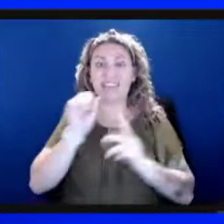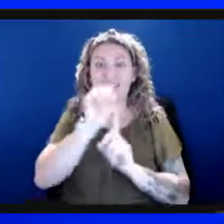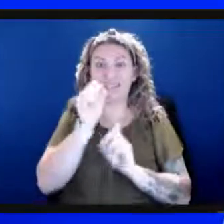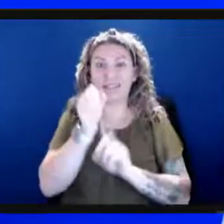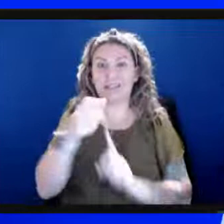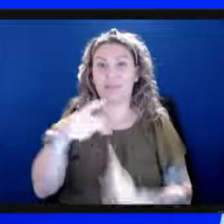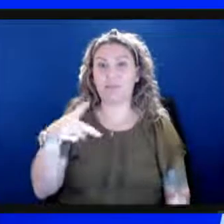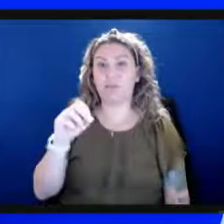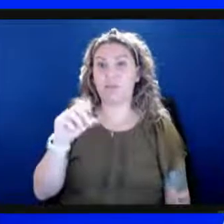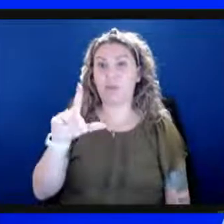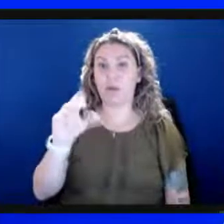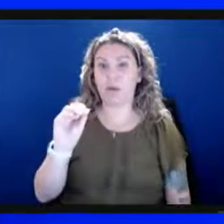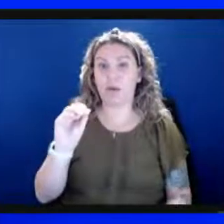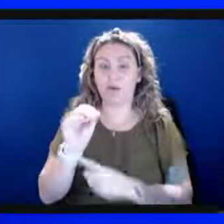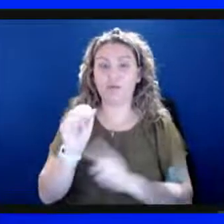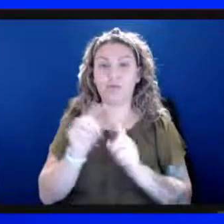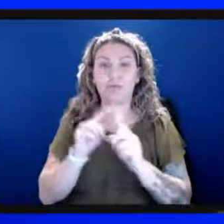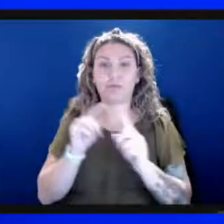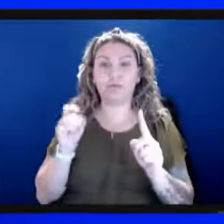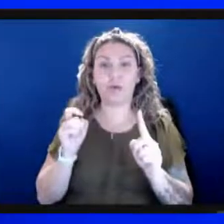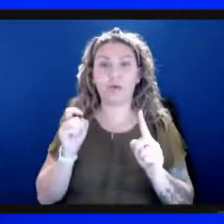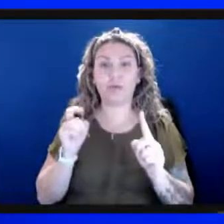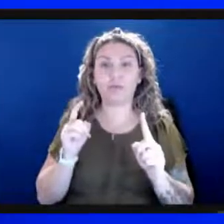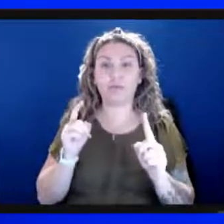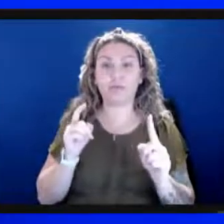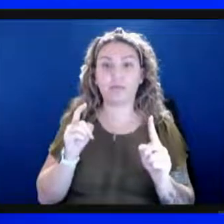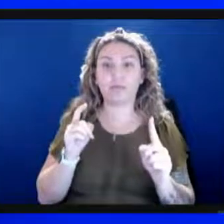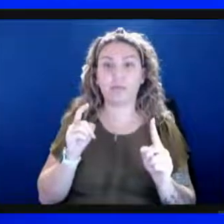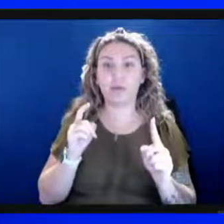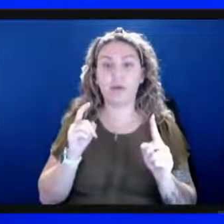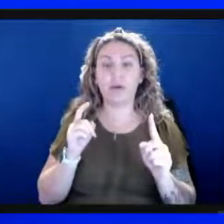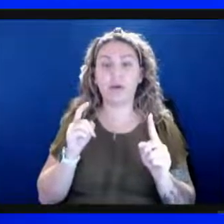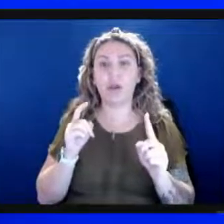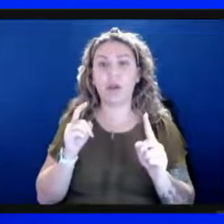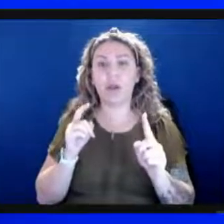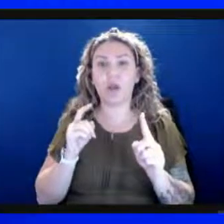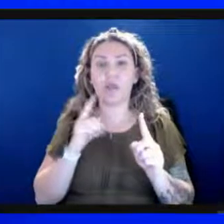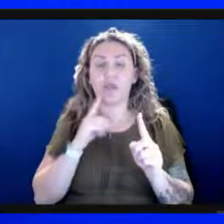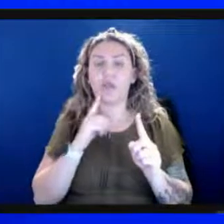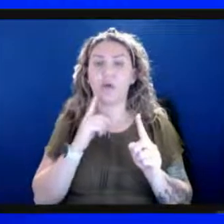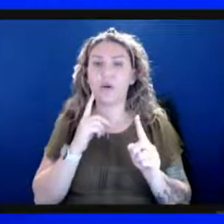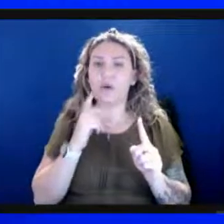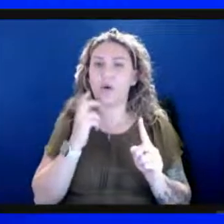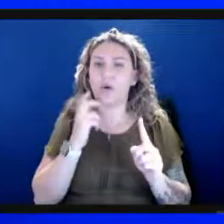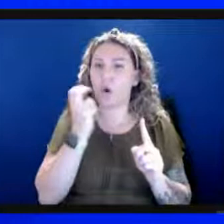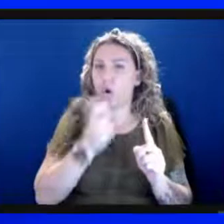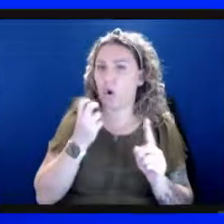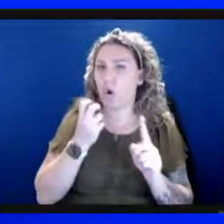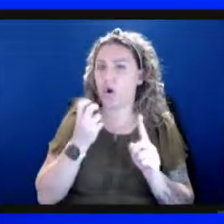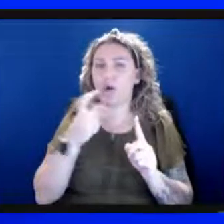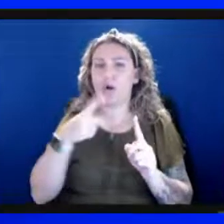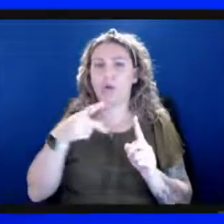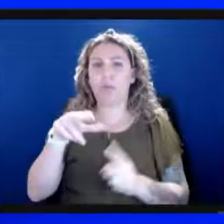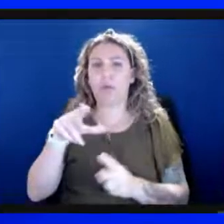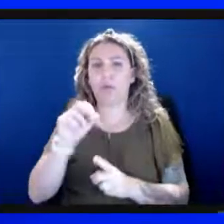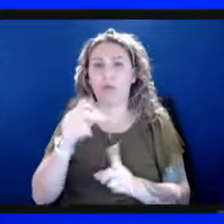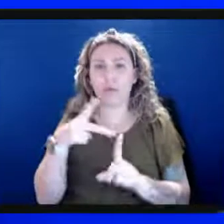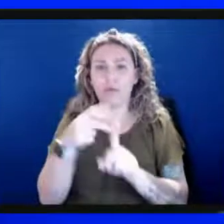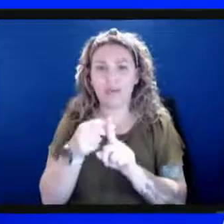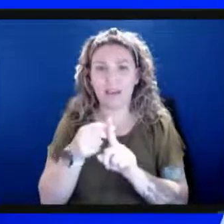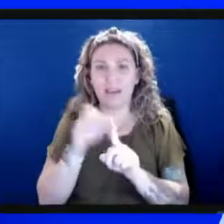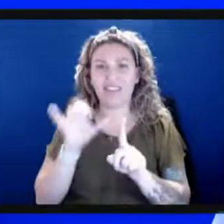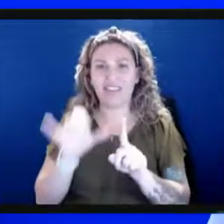from the oral polio vaccine that had kind of changed a little bit. We know that that virus does